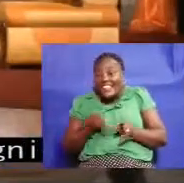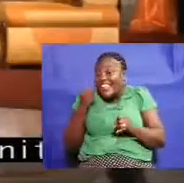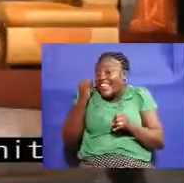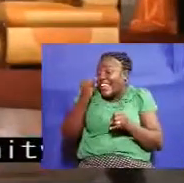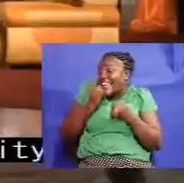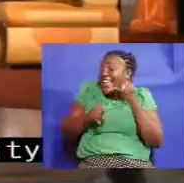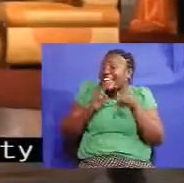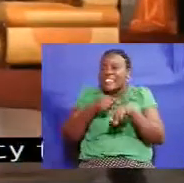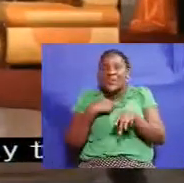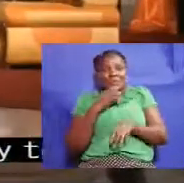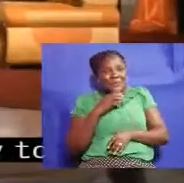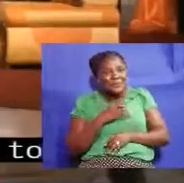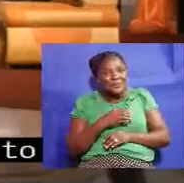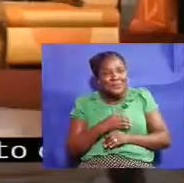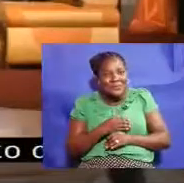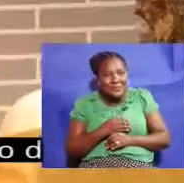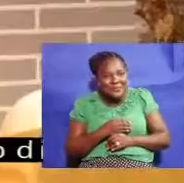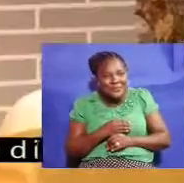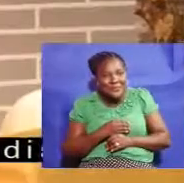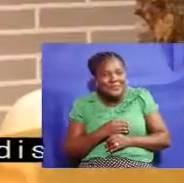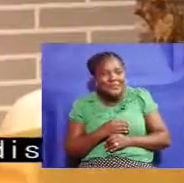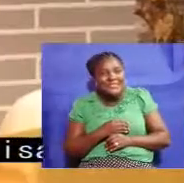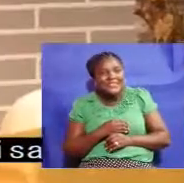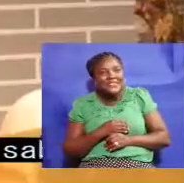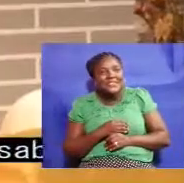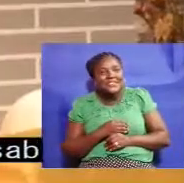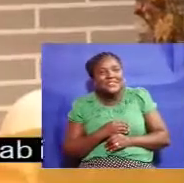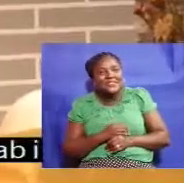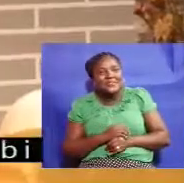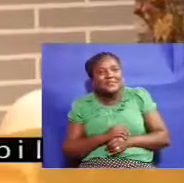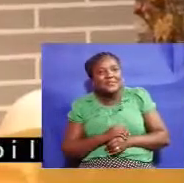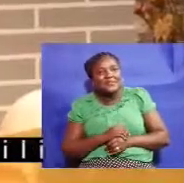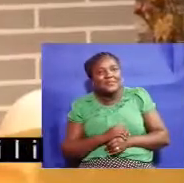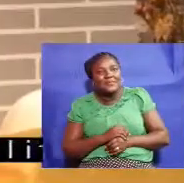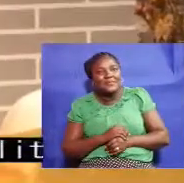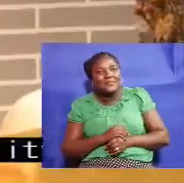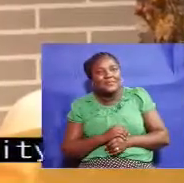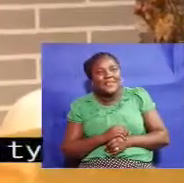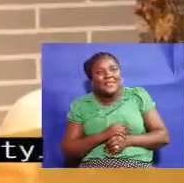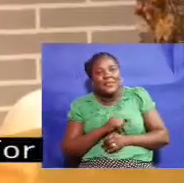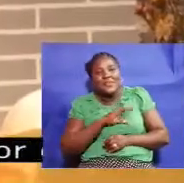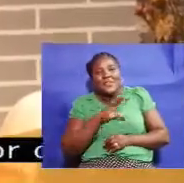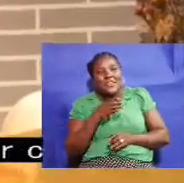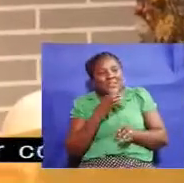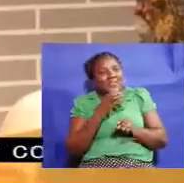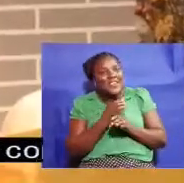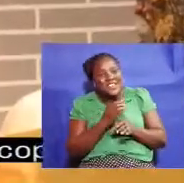Check who's at the door.